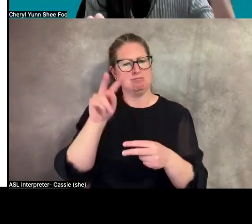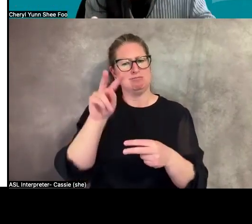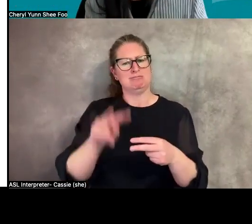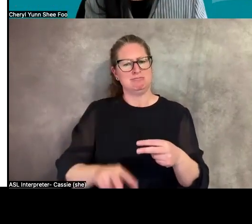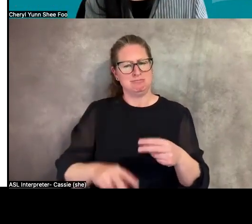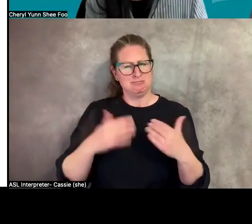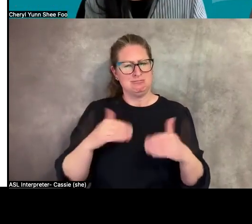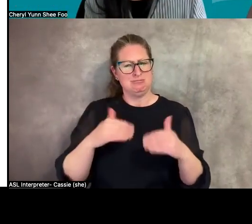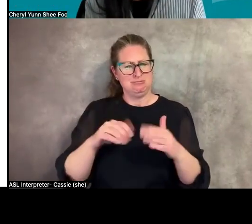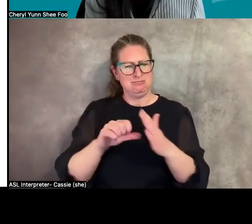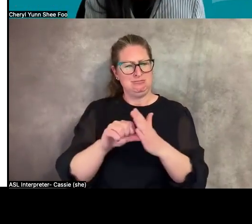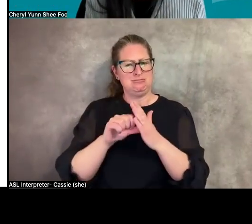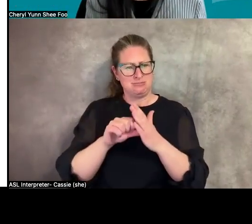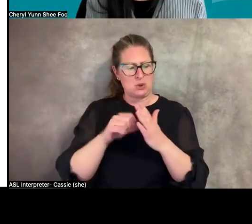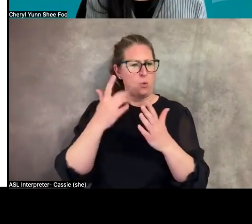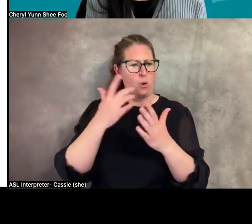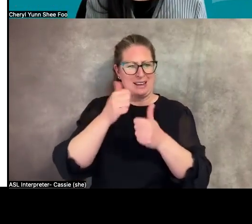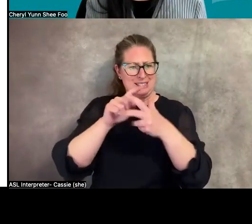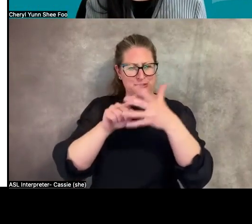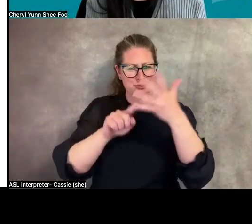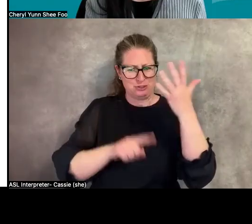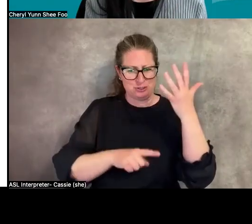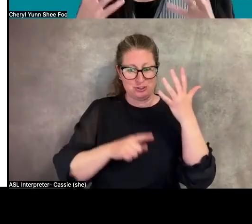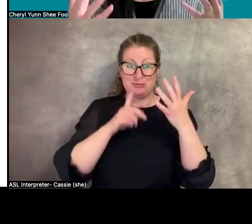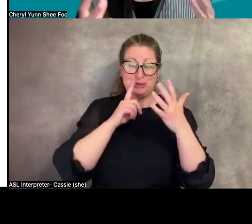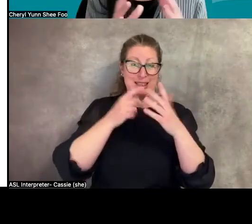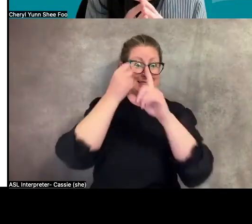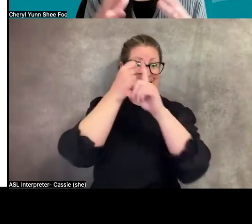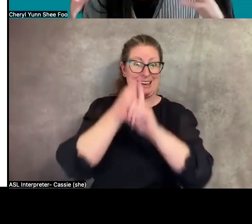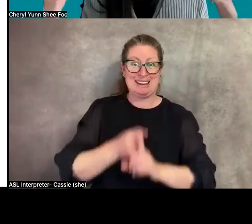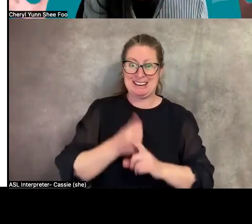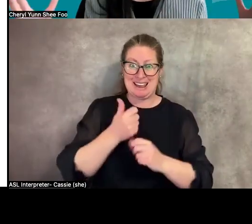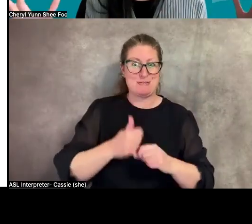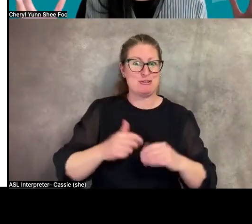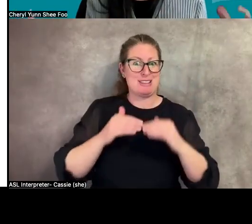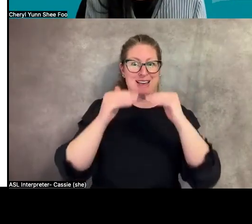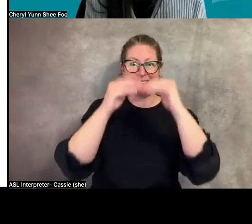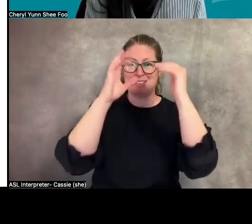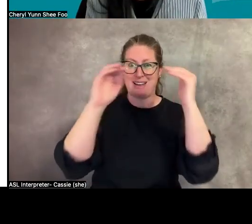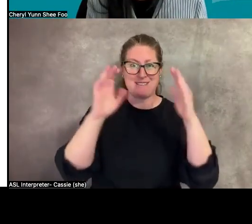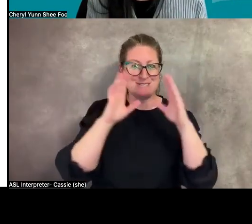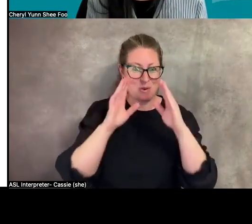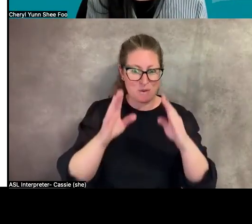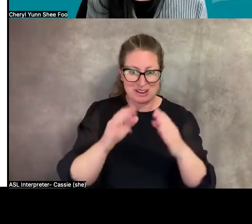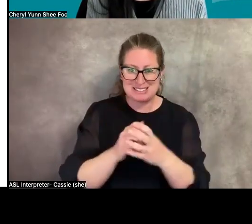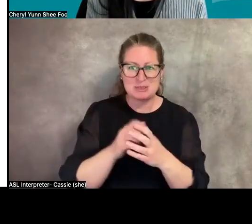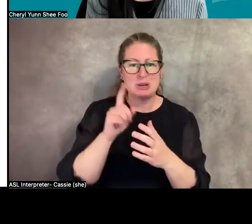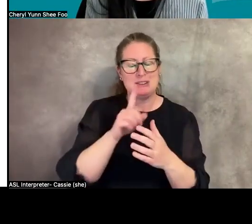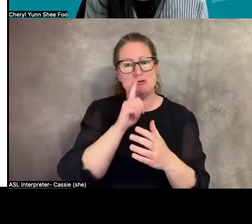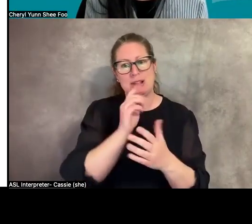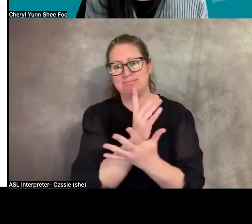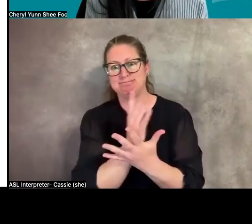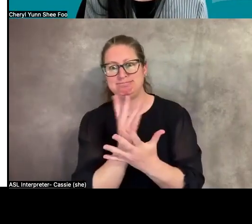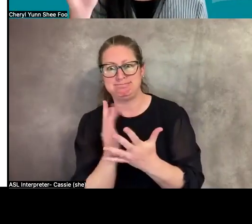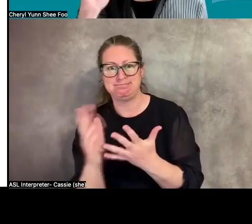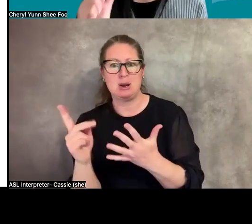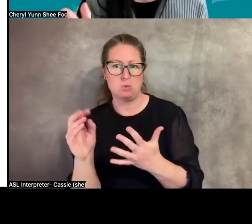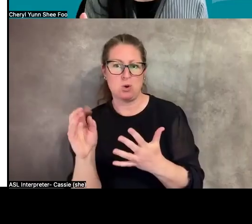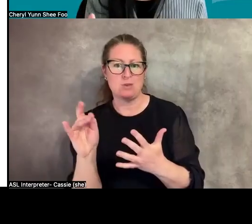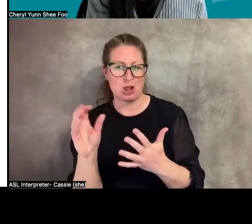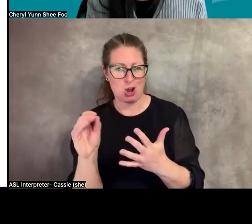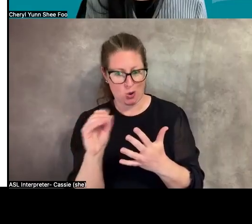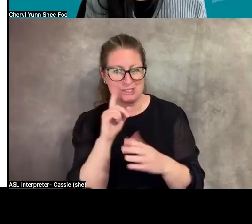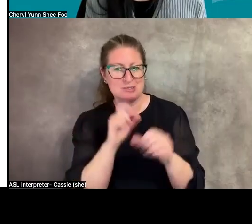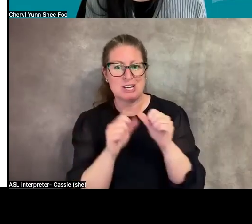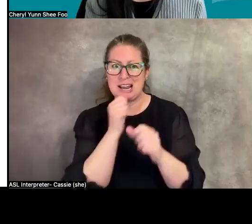span every level. So again, we need a portfolio of strategies. Our